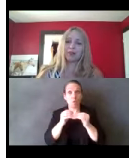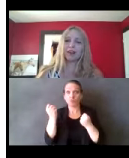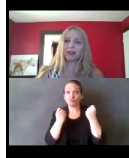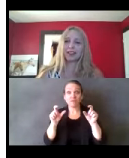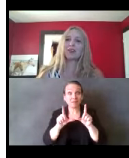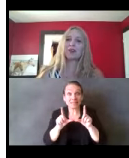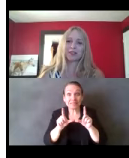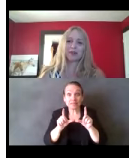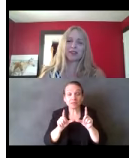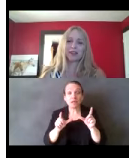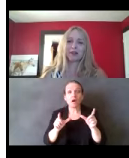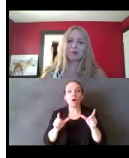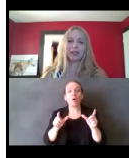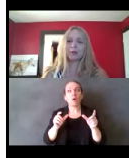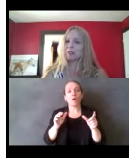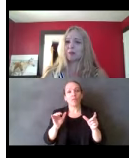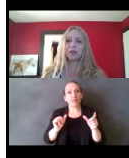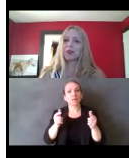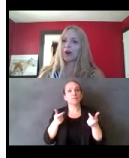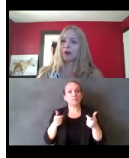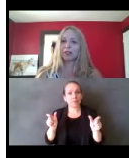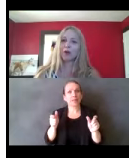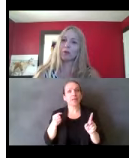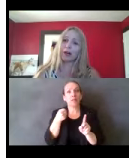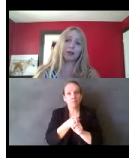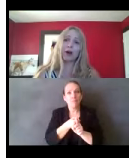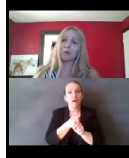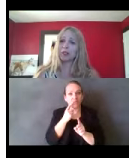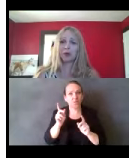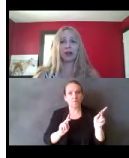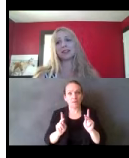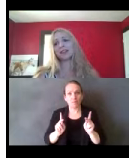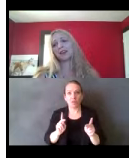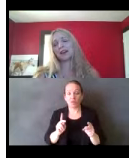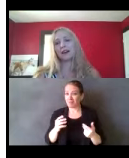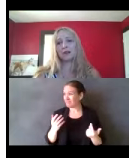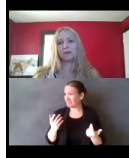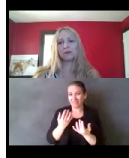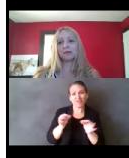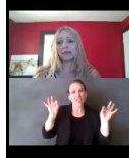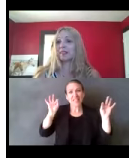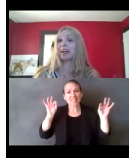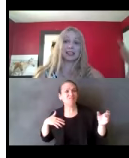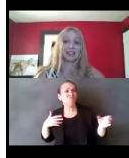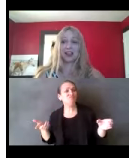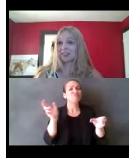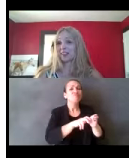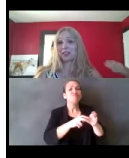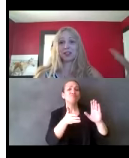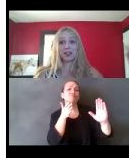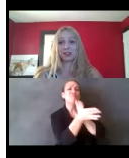of people that I interact with. Being able to jump in your car and go where you want, when you want. And that can lead